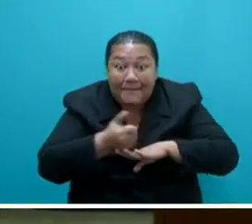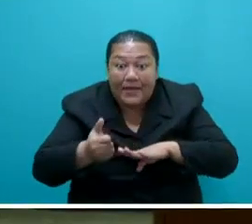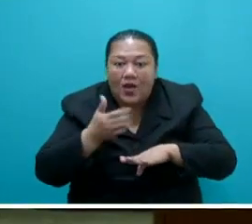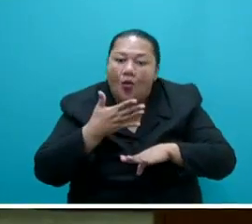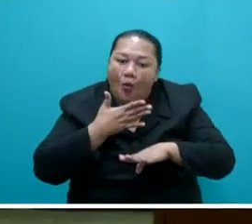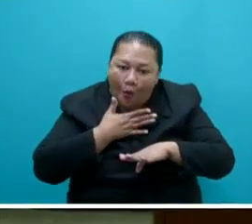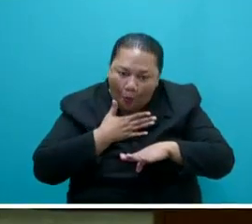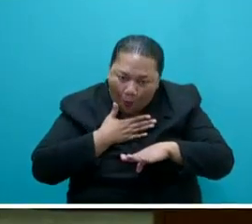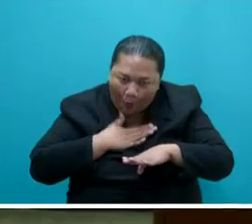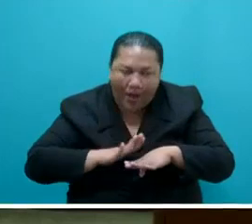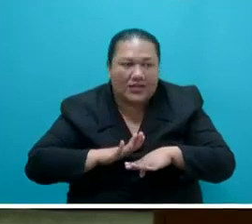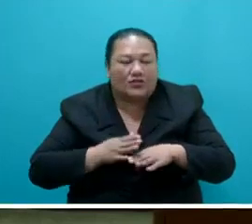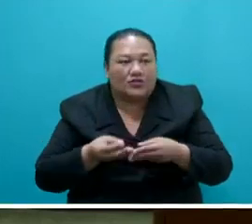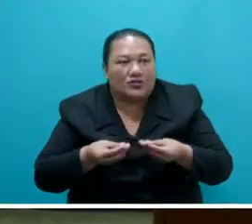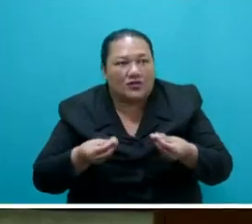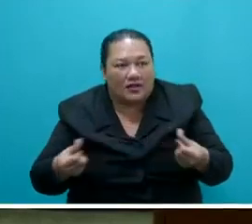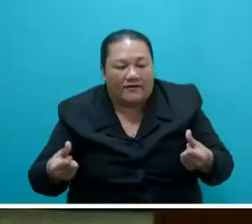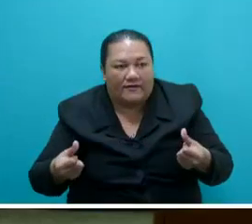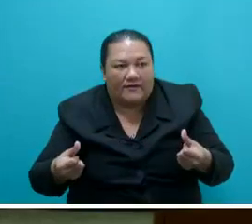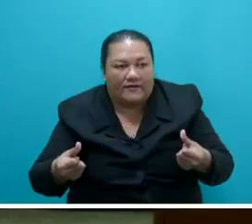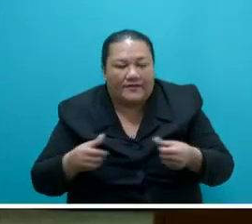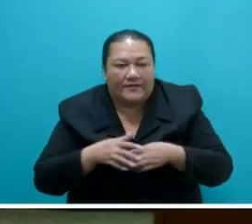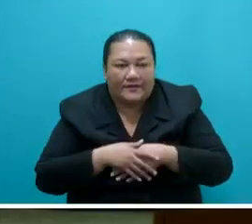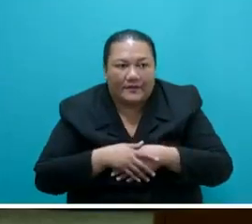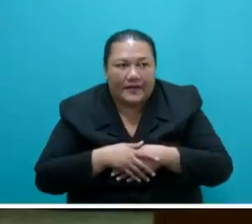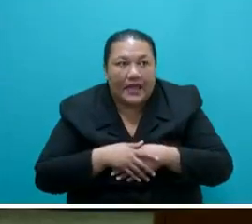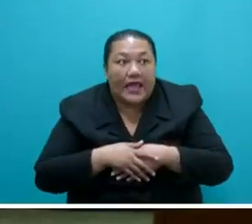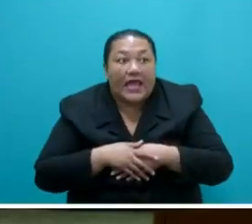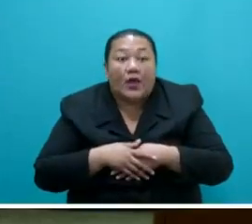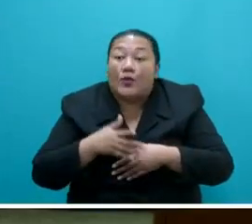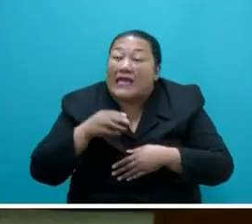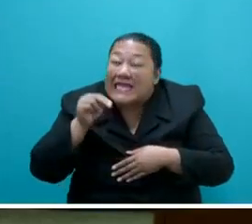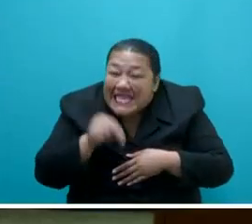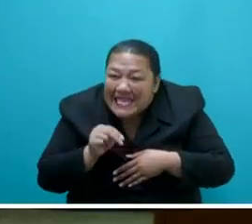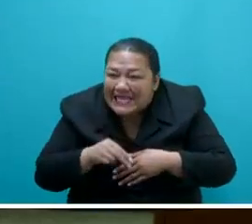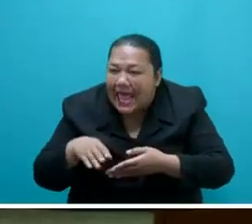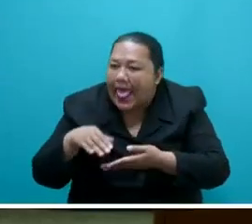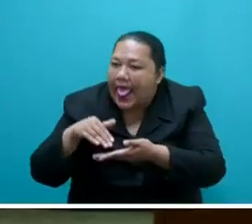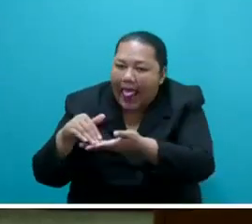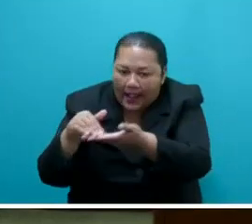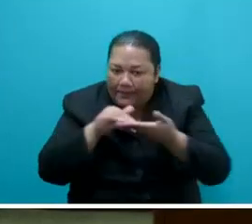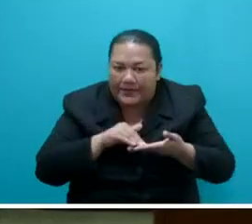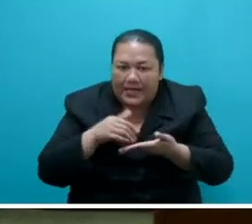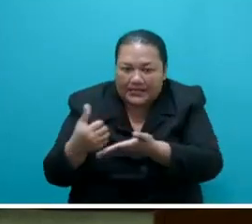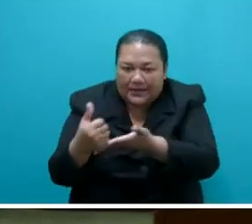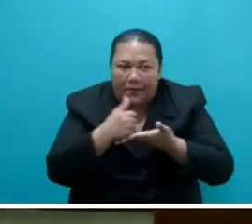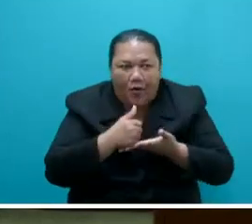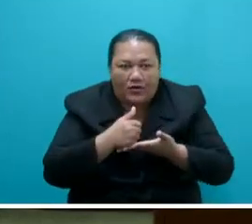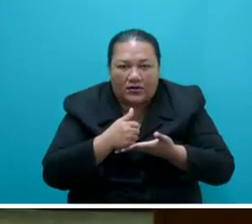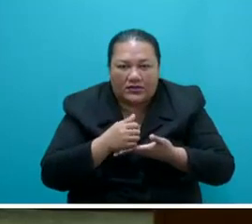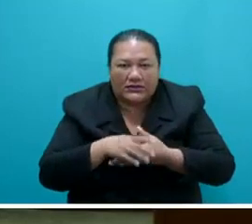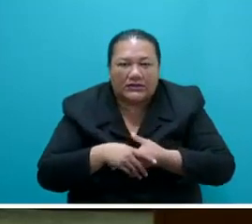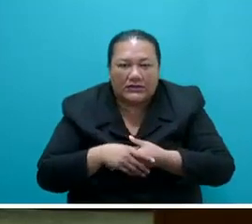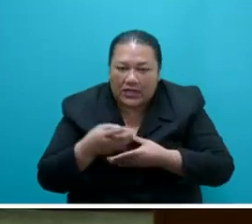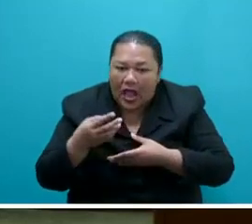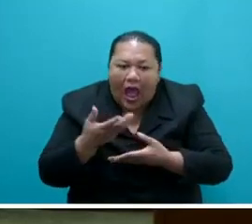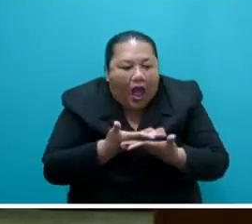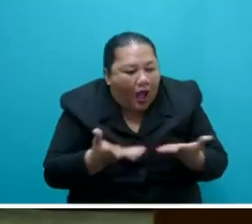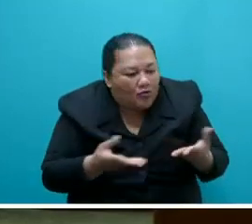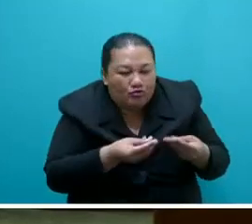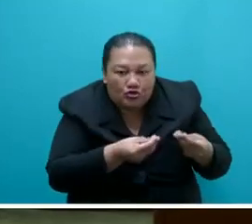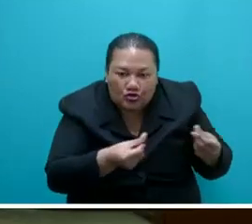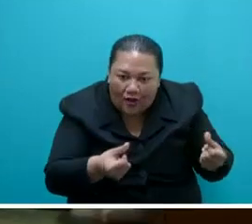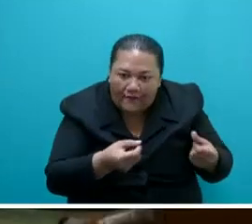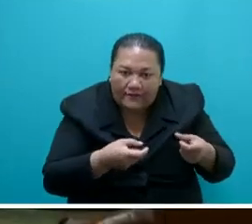actually demand this chamber's attention. If they continue to demand a return to the old ways, if they continue to